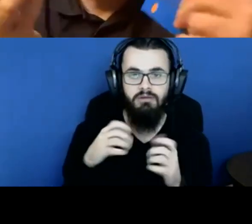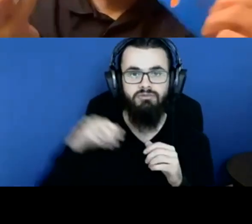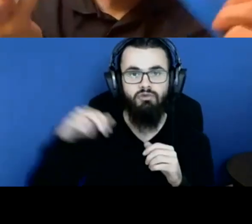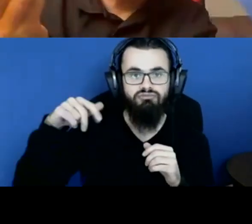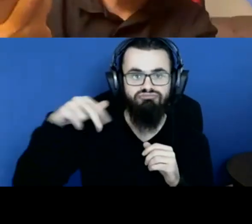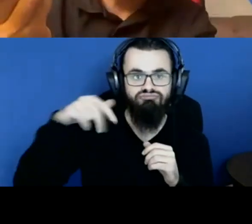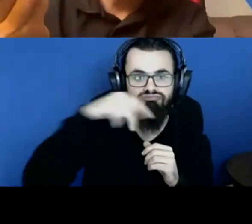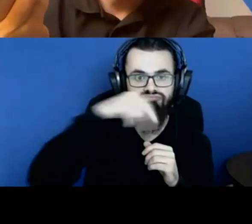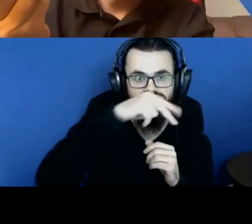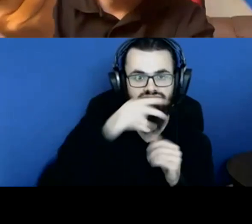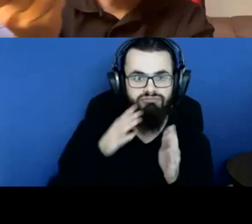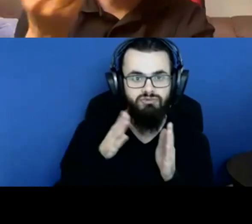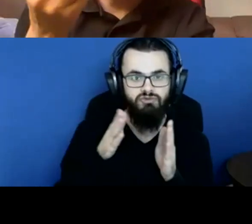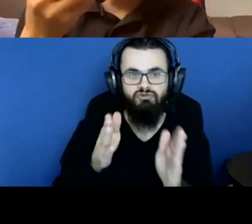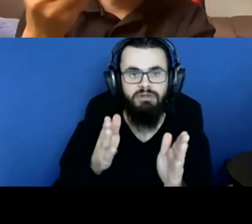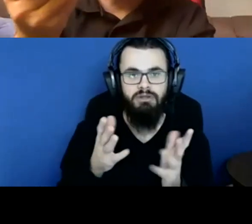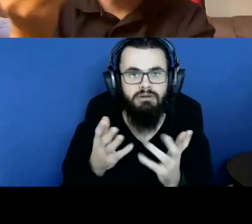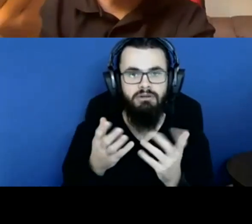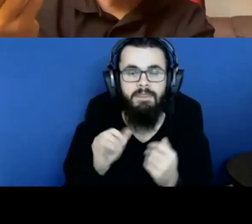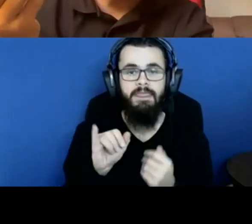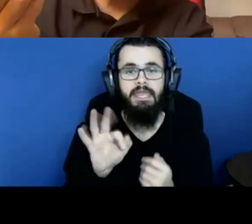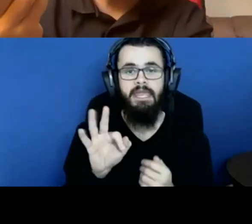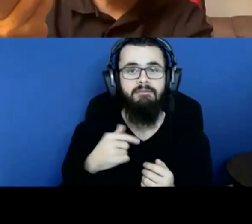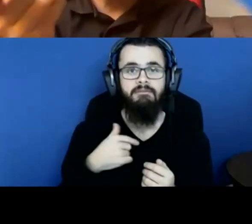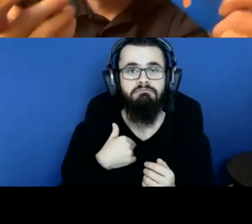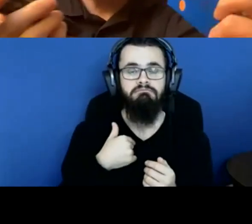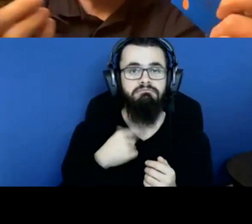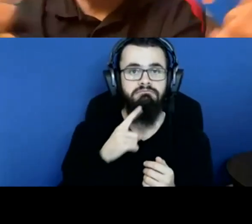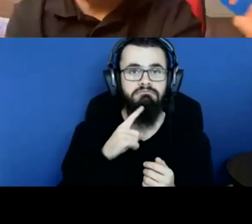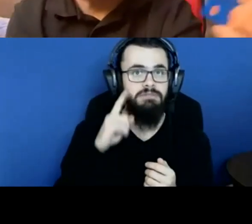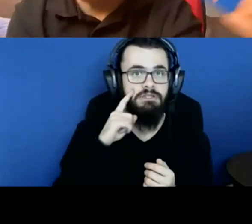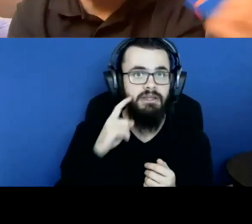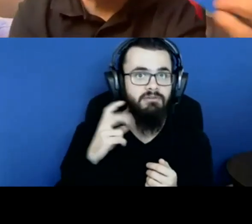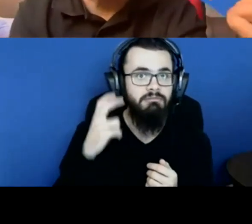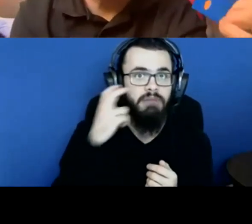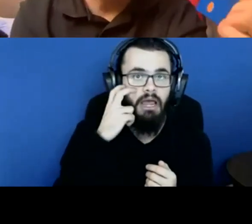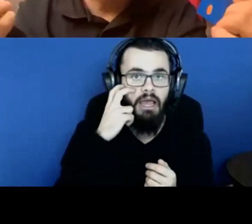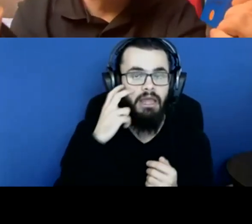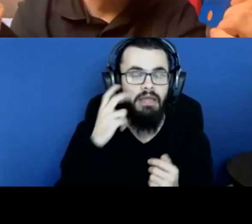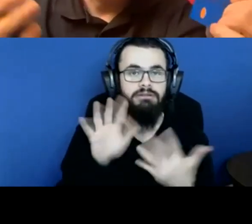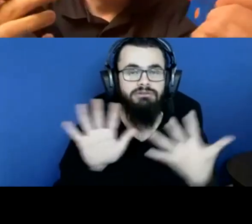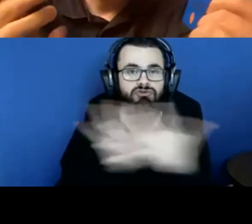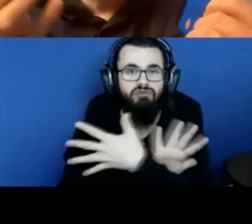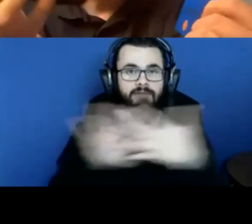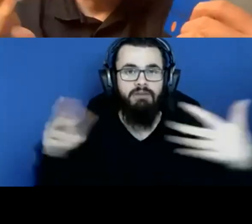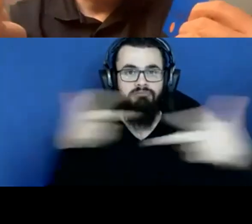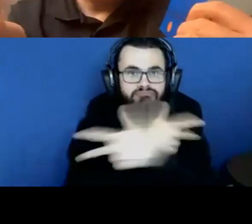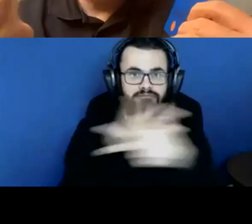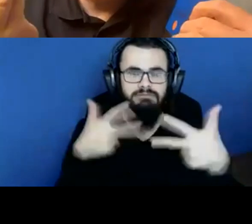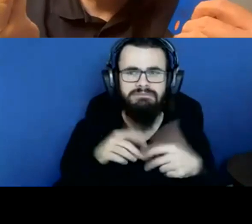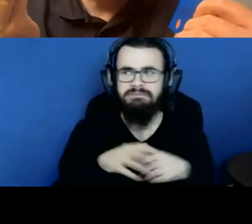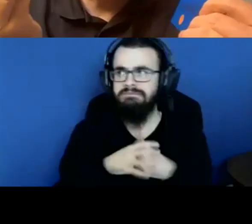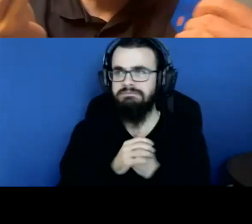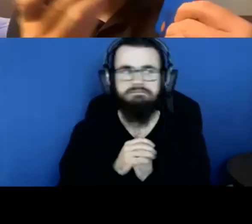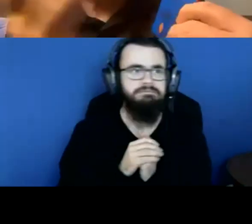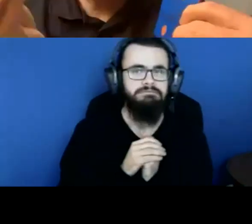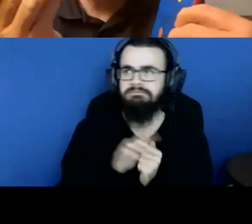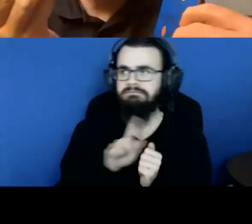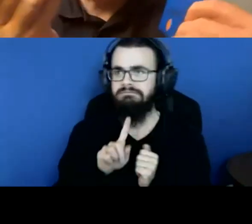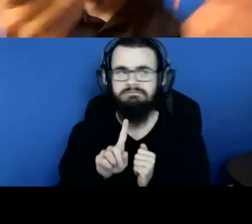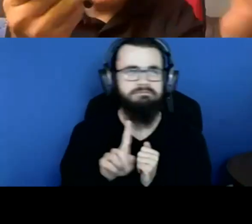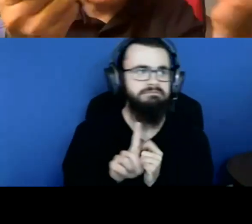I'm deafblind and I couldn't get across the street because the traffic was too much, all I would have to do is